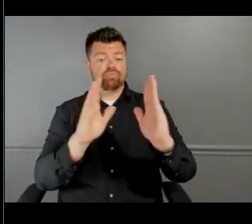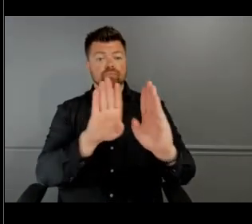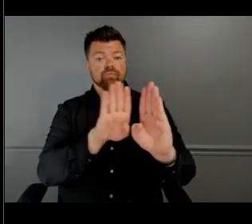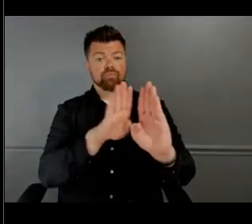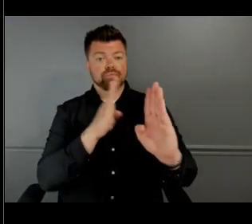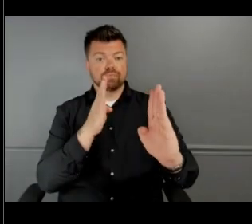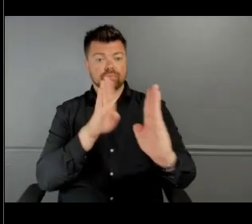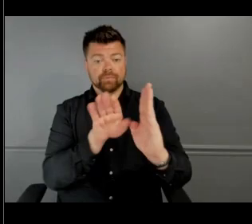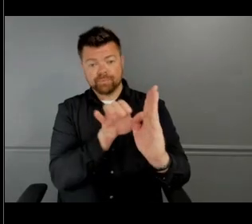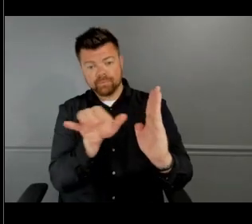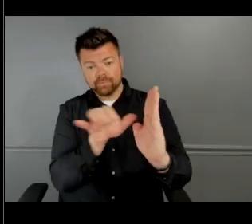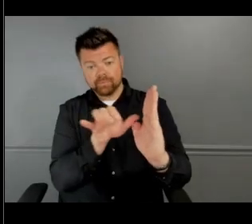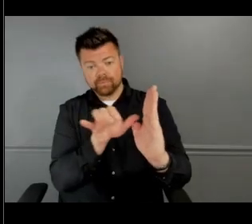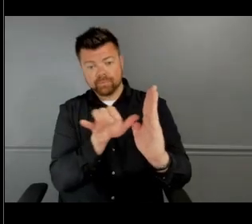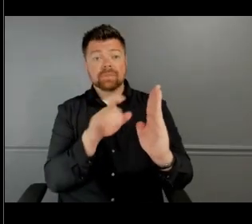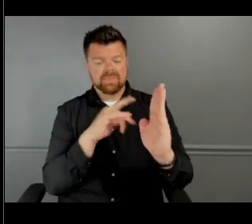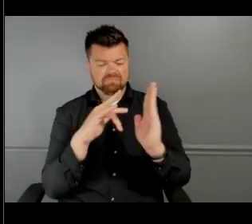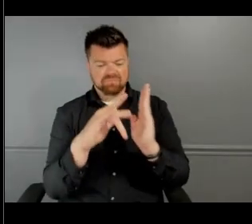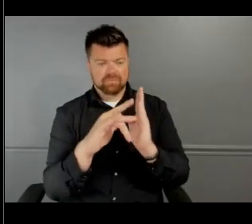clear.